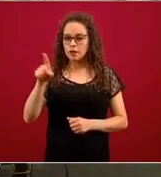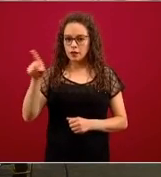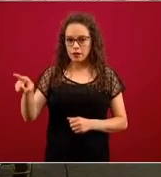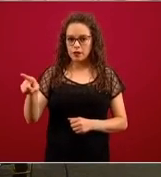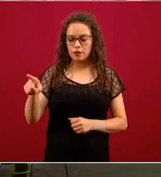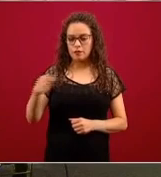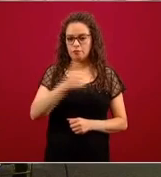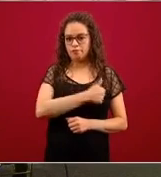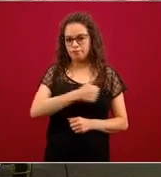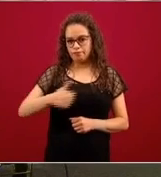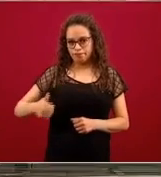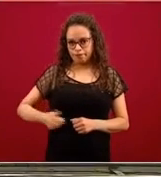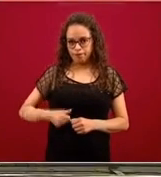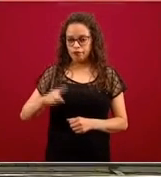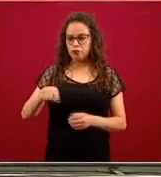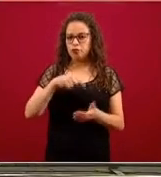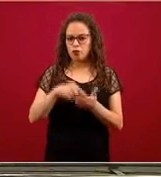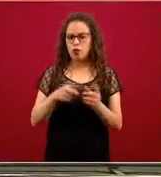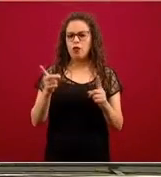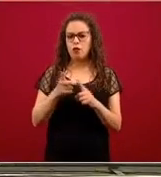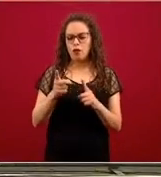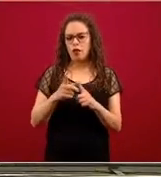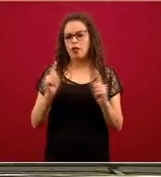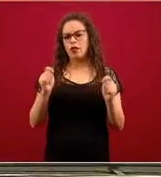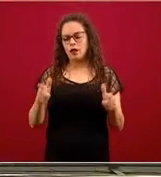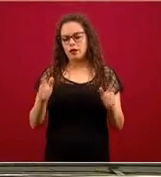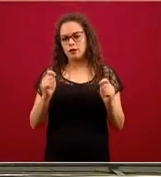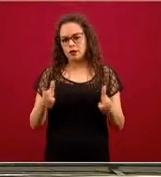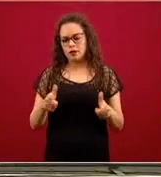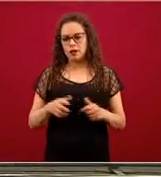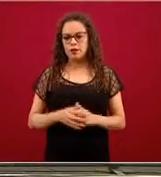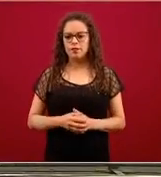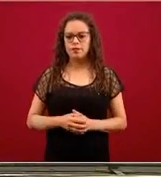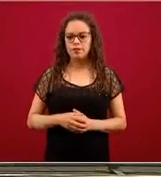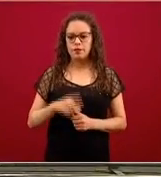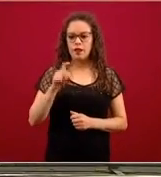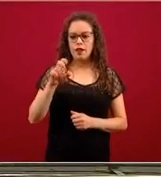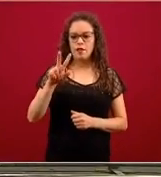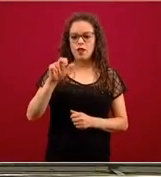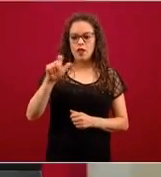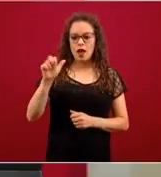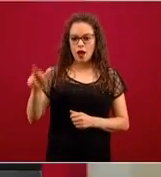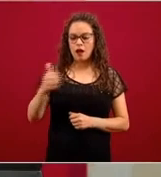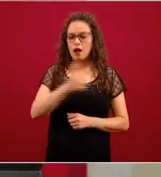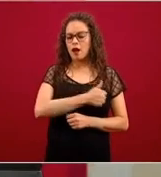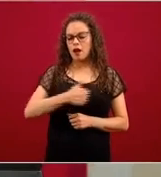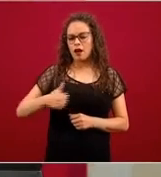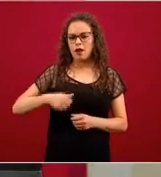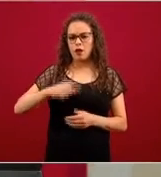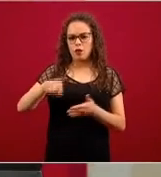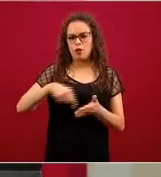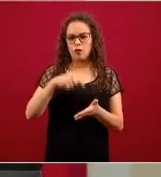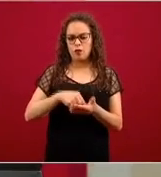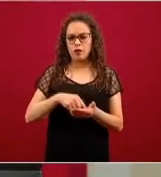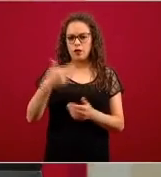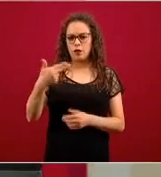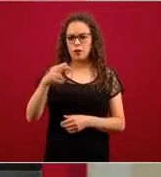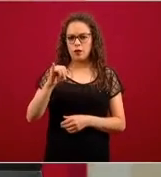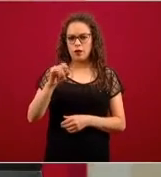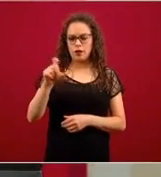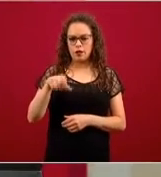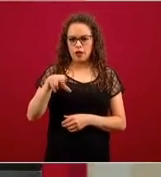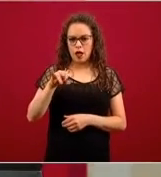We also had Anabel Ábalos Empualteca from Tlaxcala, Enrique Vargas del Villar, who is co-president and mayor